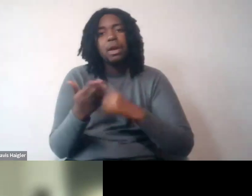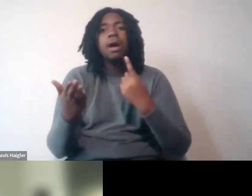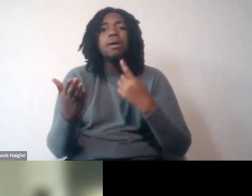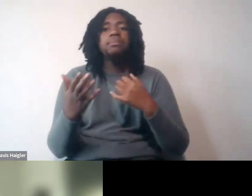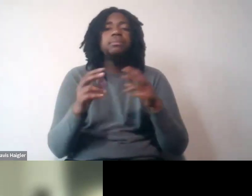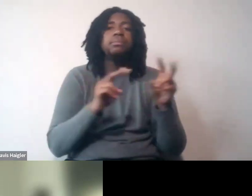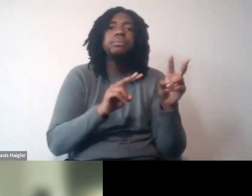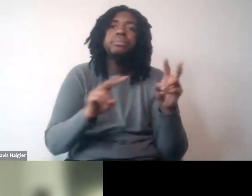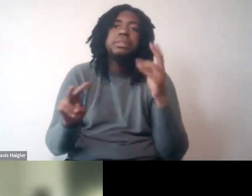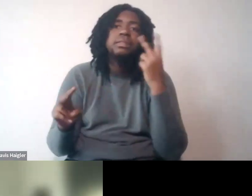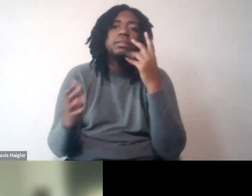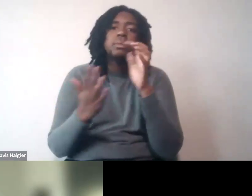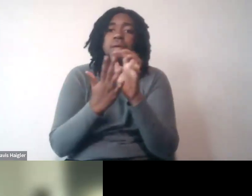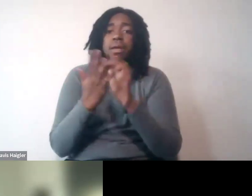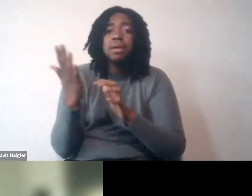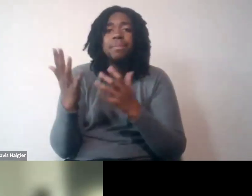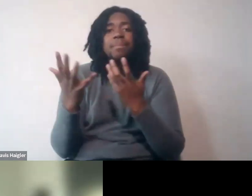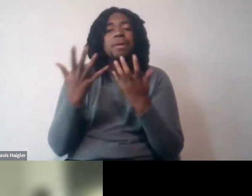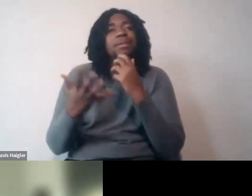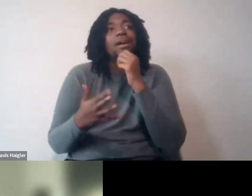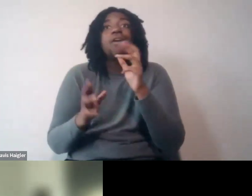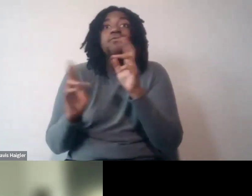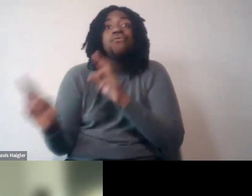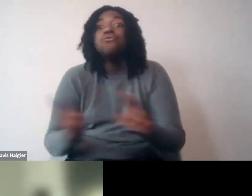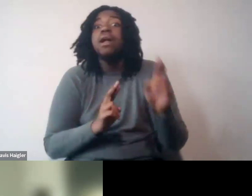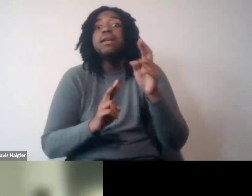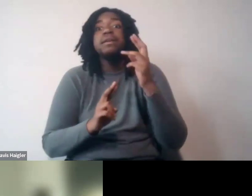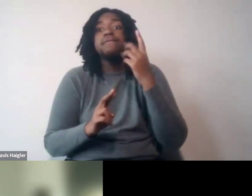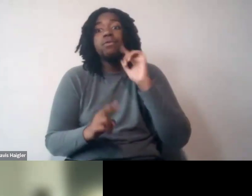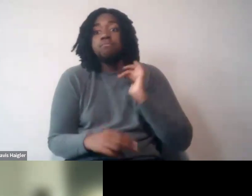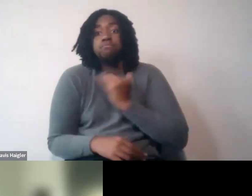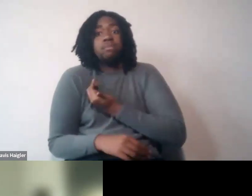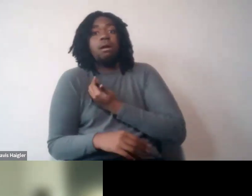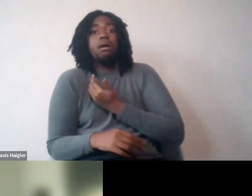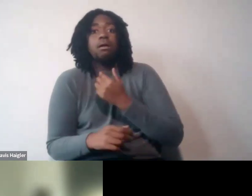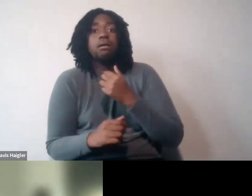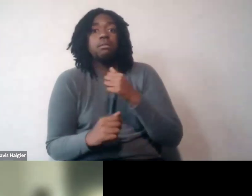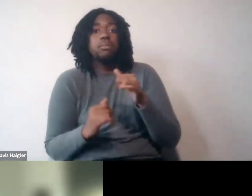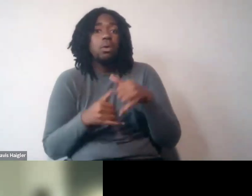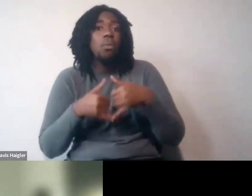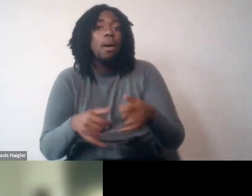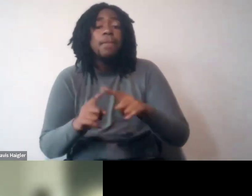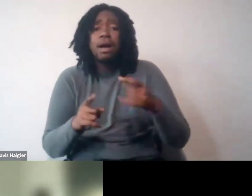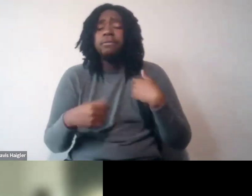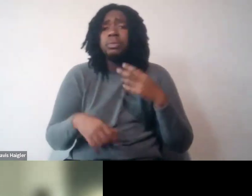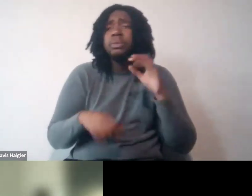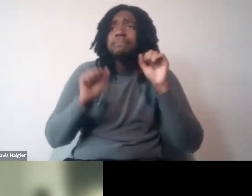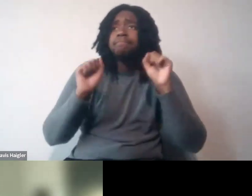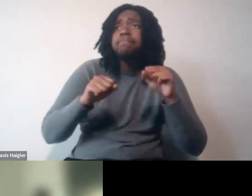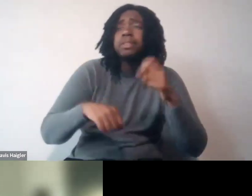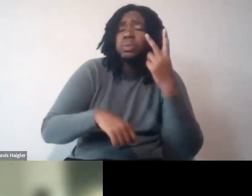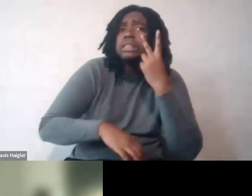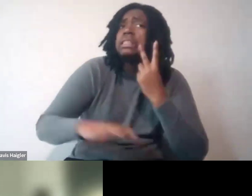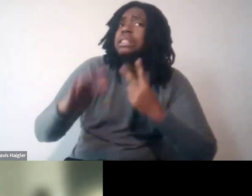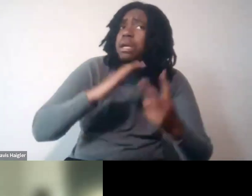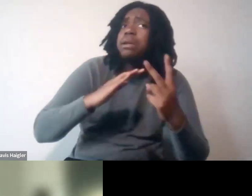across manuscripts who might not quite be ready for us or right then, but that have the potential of being something later on.